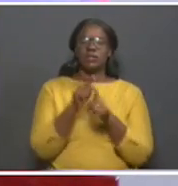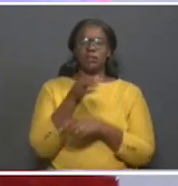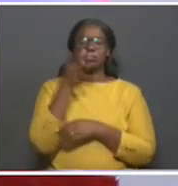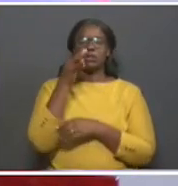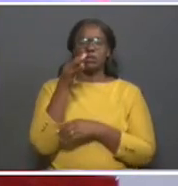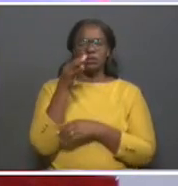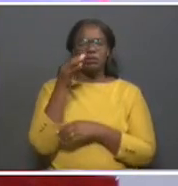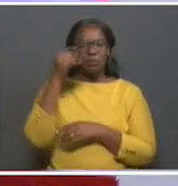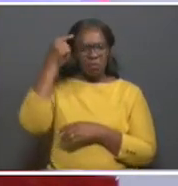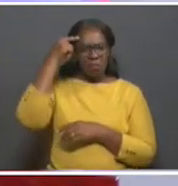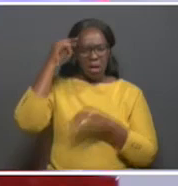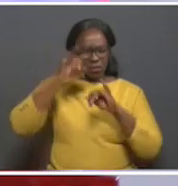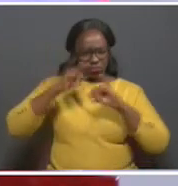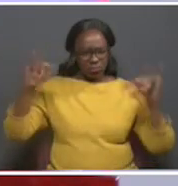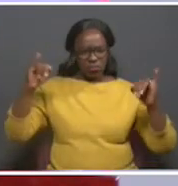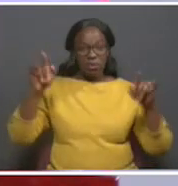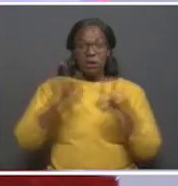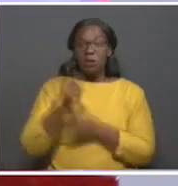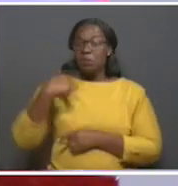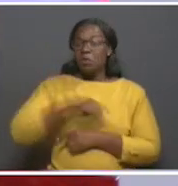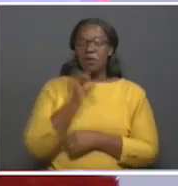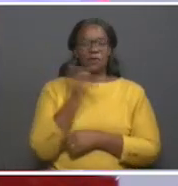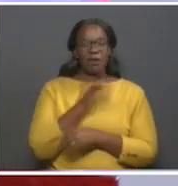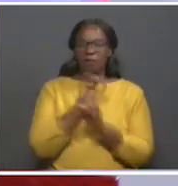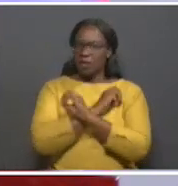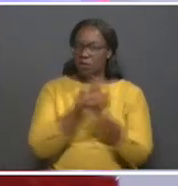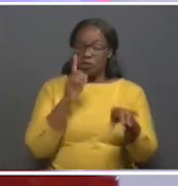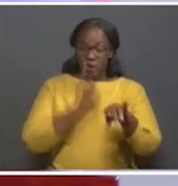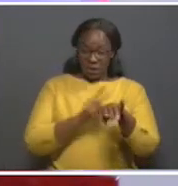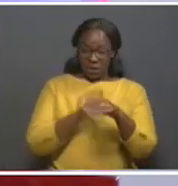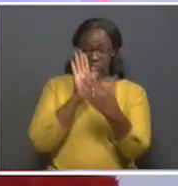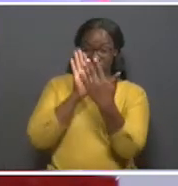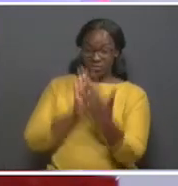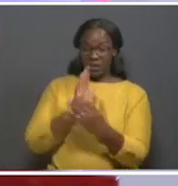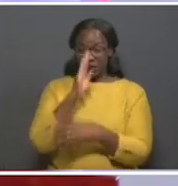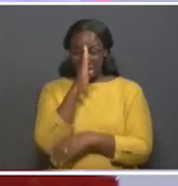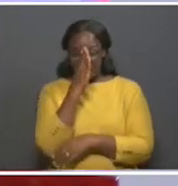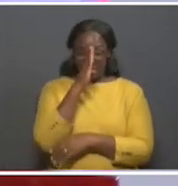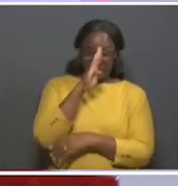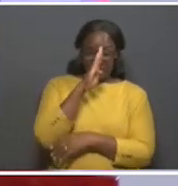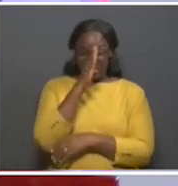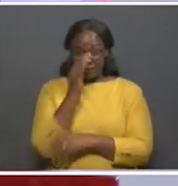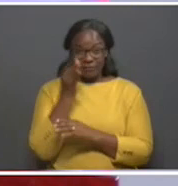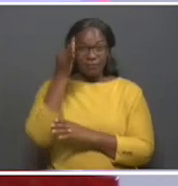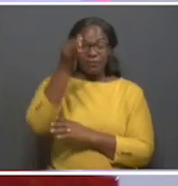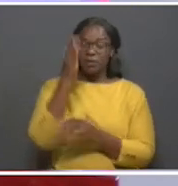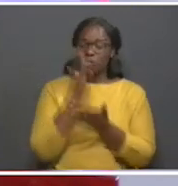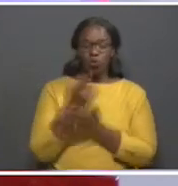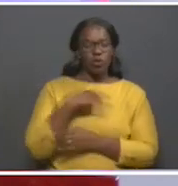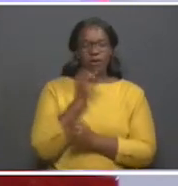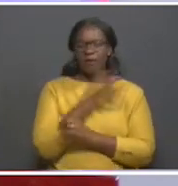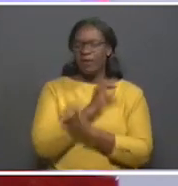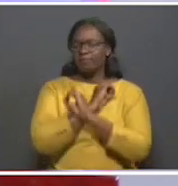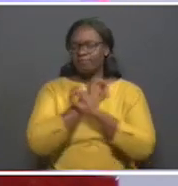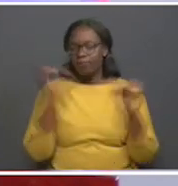sound mind. Lord, we shall not fear. When we face the uncertain future, we shall not fear,